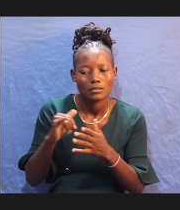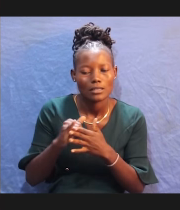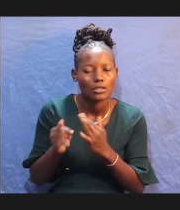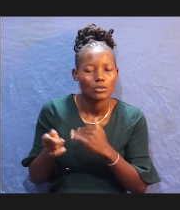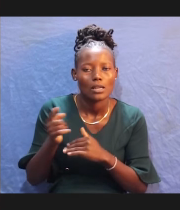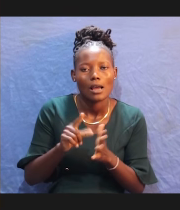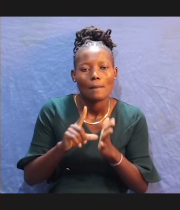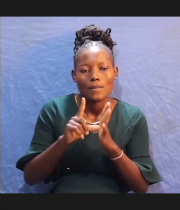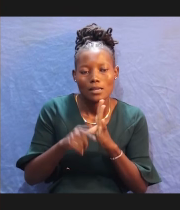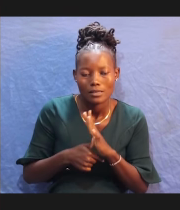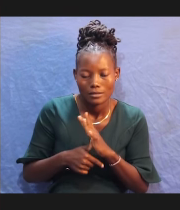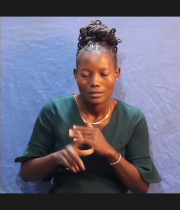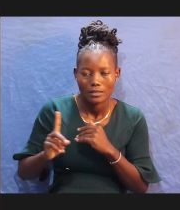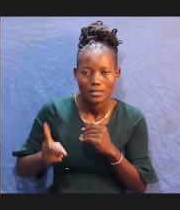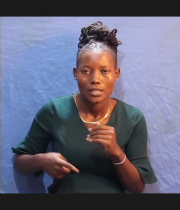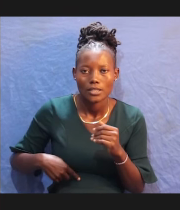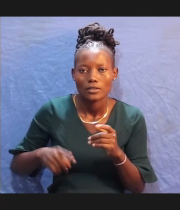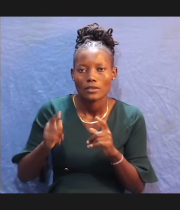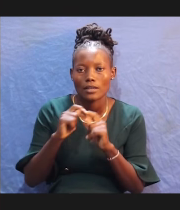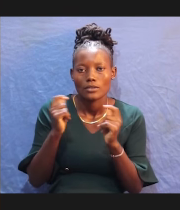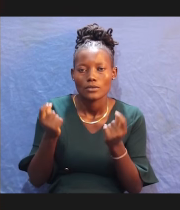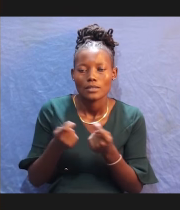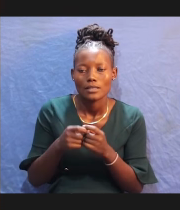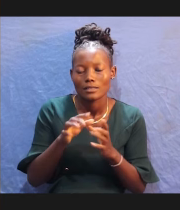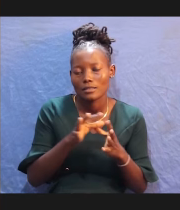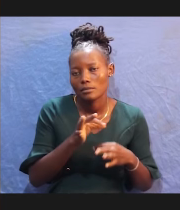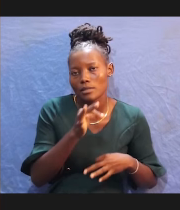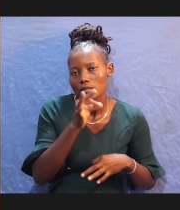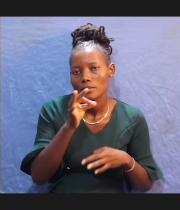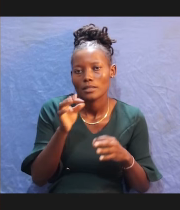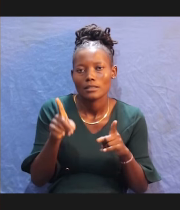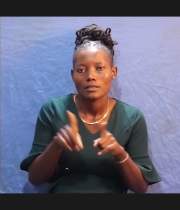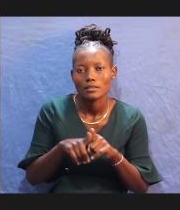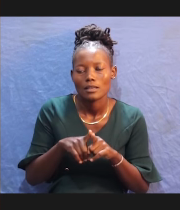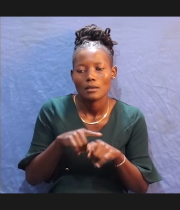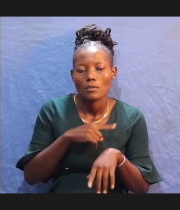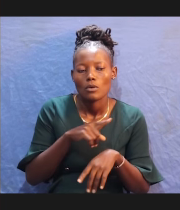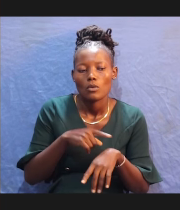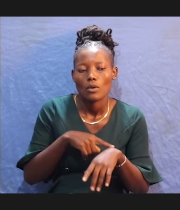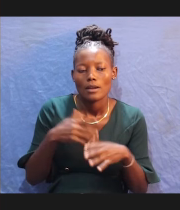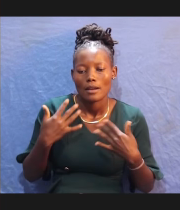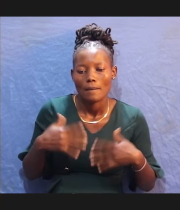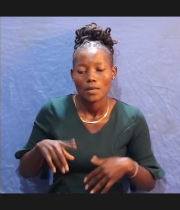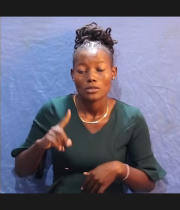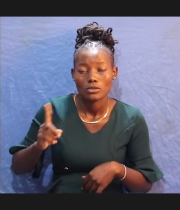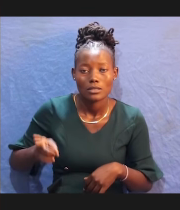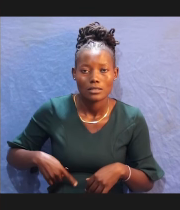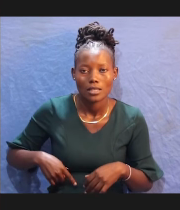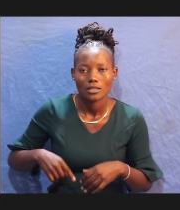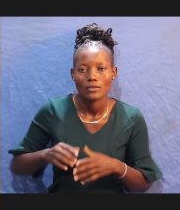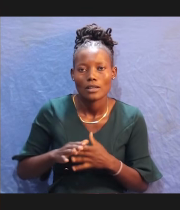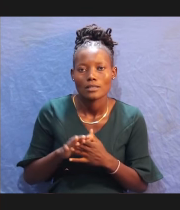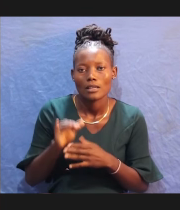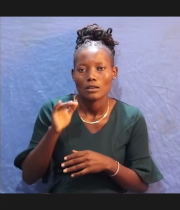are satisfied with the team spirit. And when a person is satisfied, they will